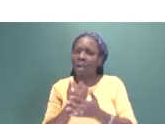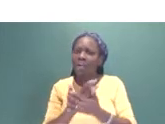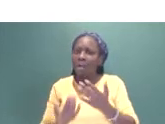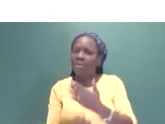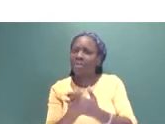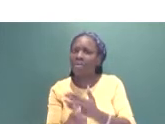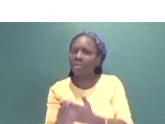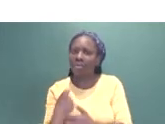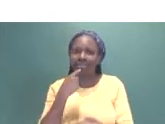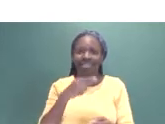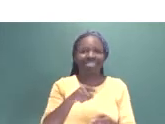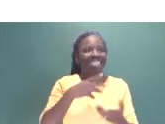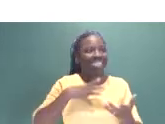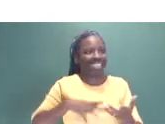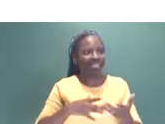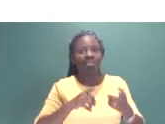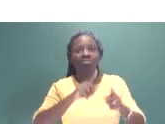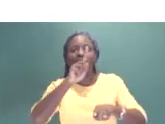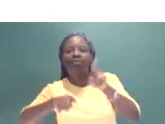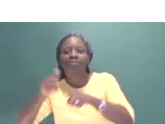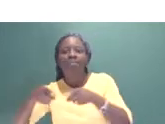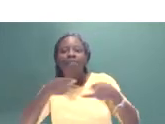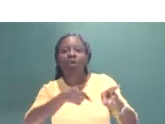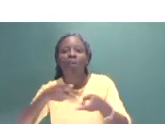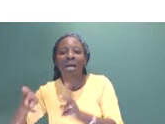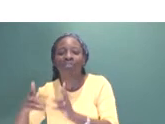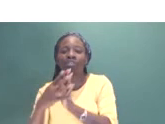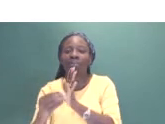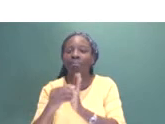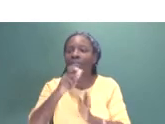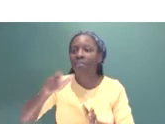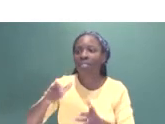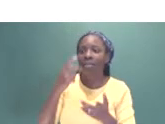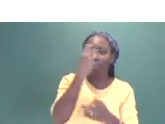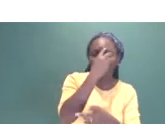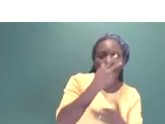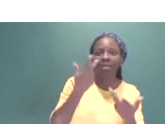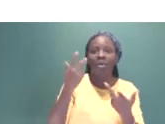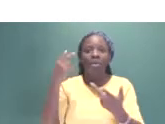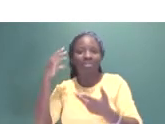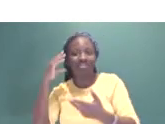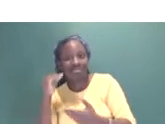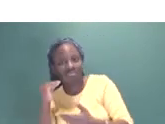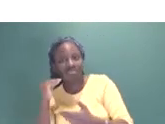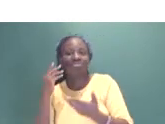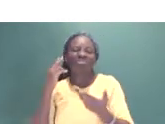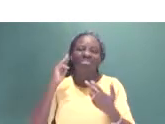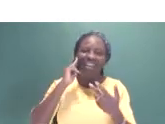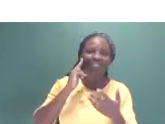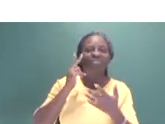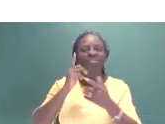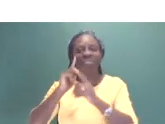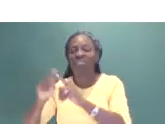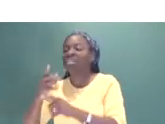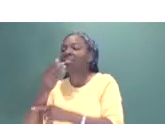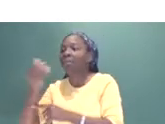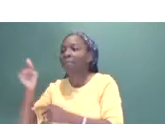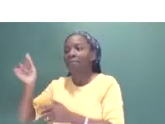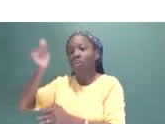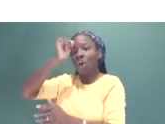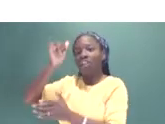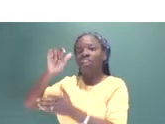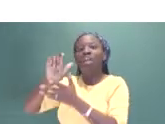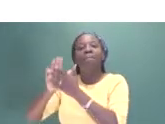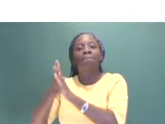to be information in multiple formats for people with visual impairment, hearing impairment, people whose understanding is not great and need something